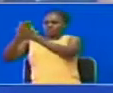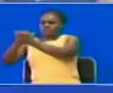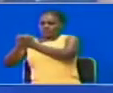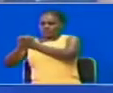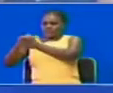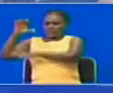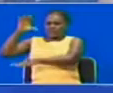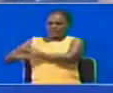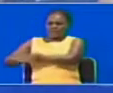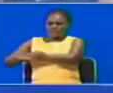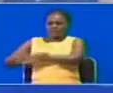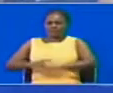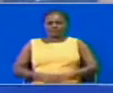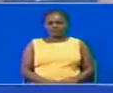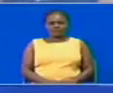CORD. Akisa?